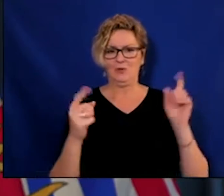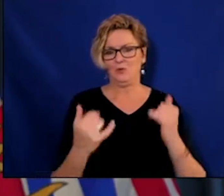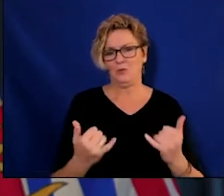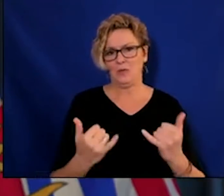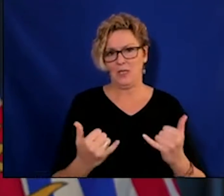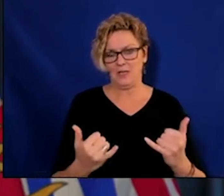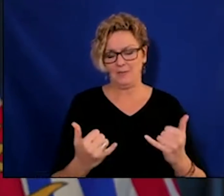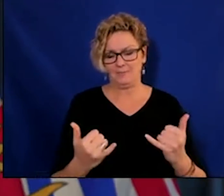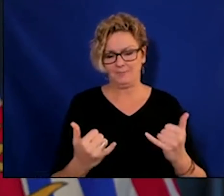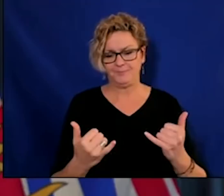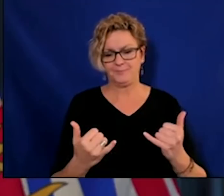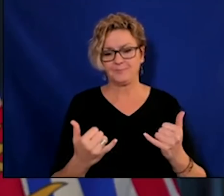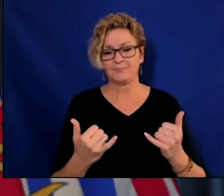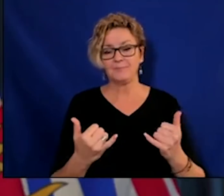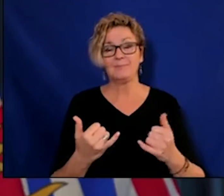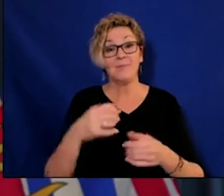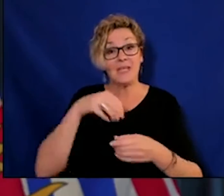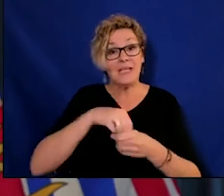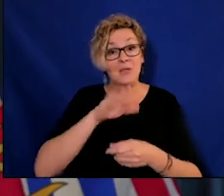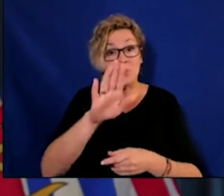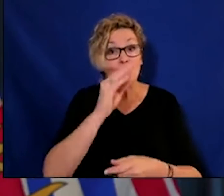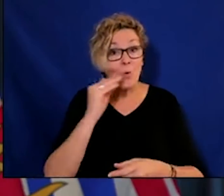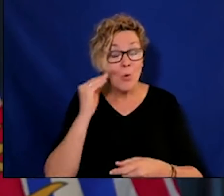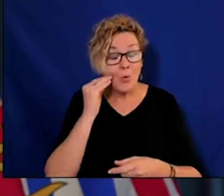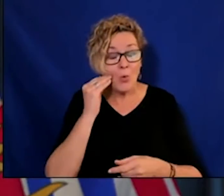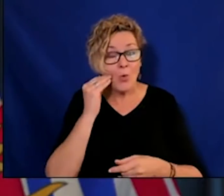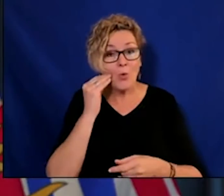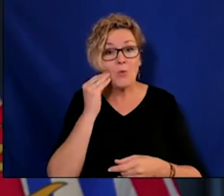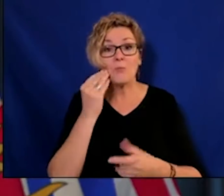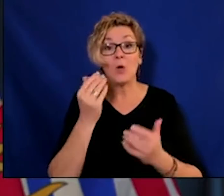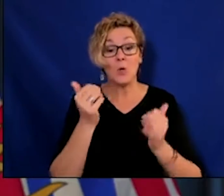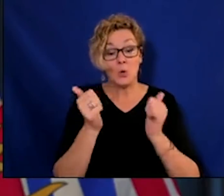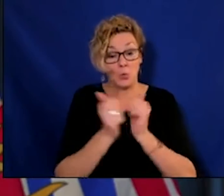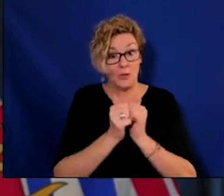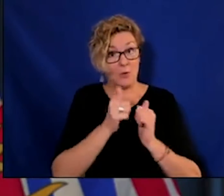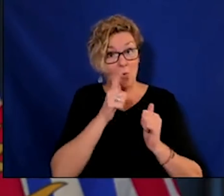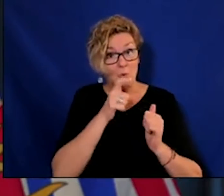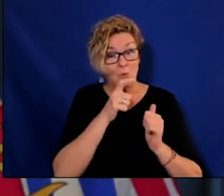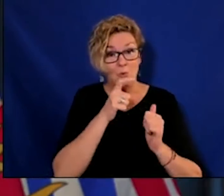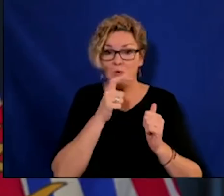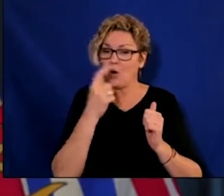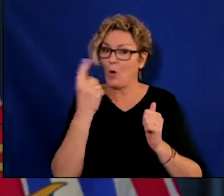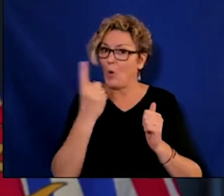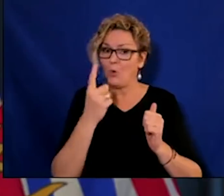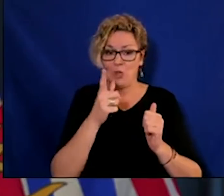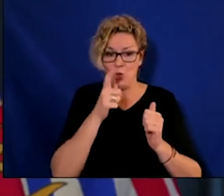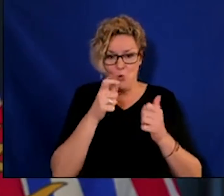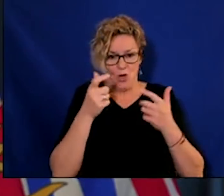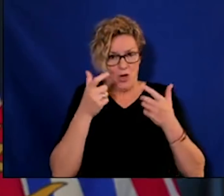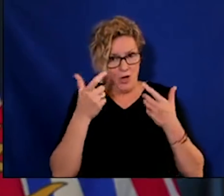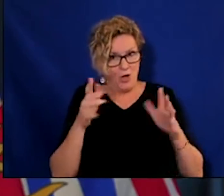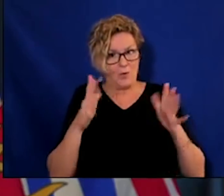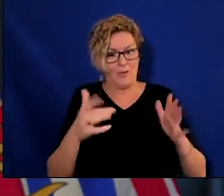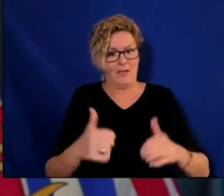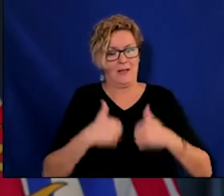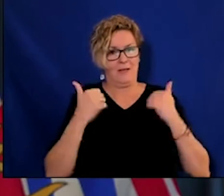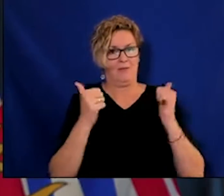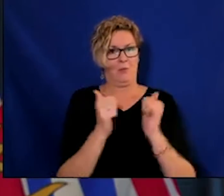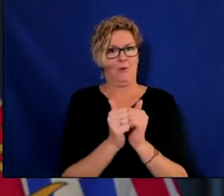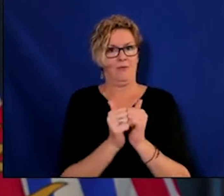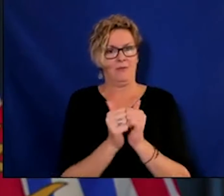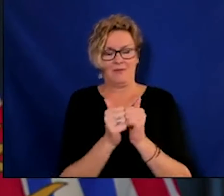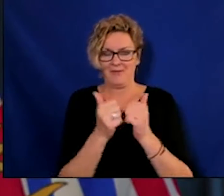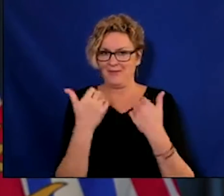In our homes, we should only be with our immediate household, those people we live with. That means no